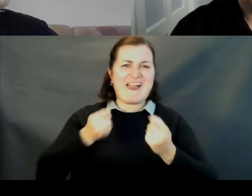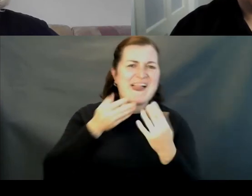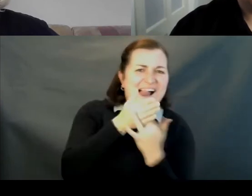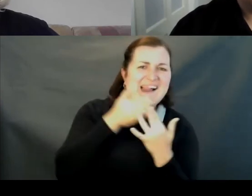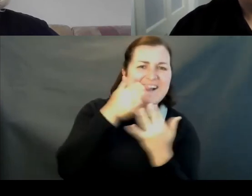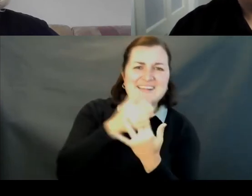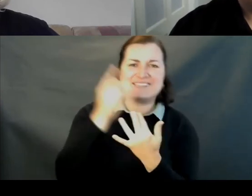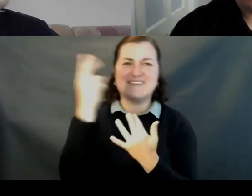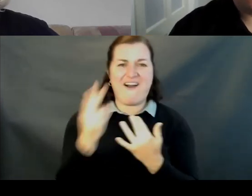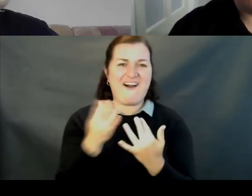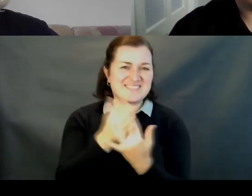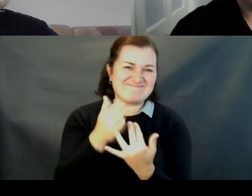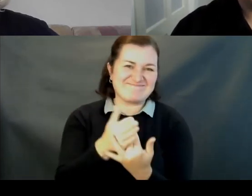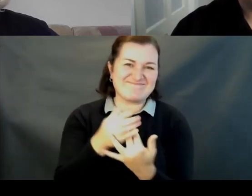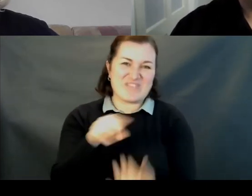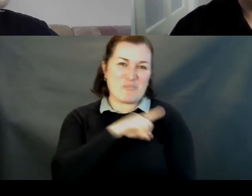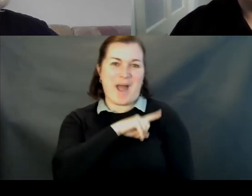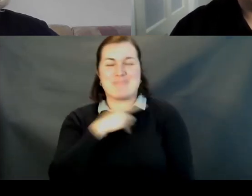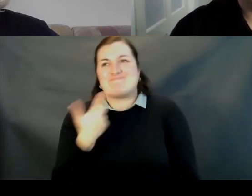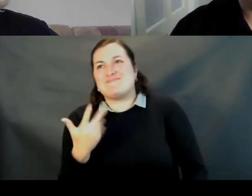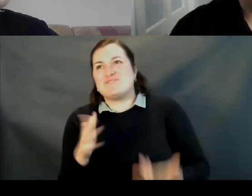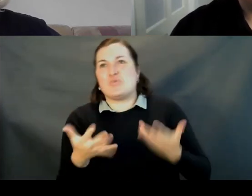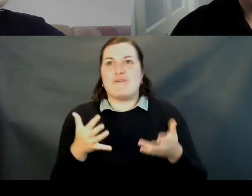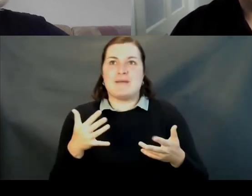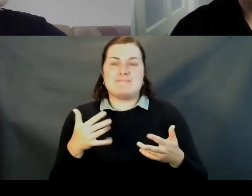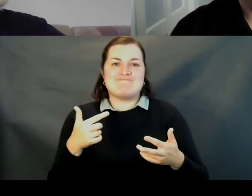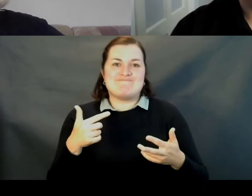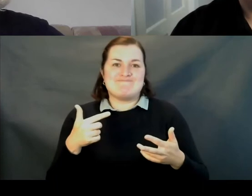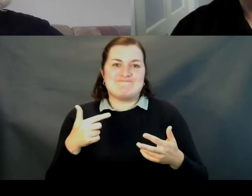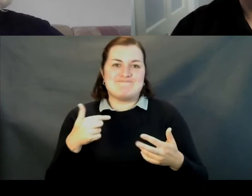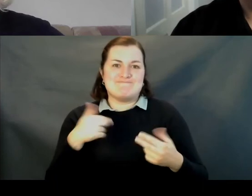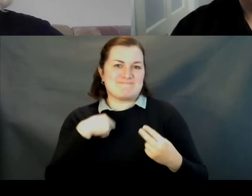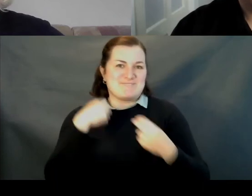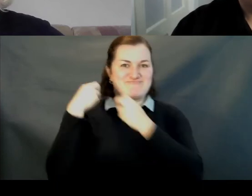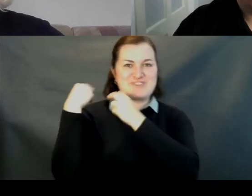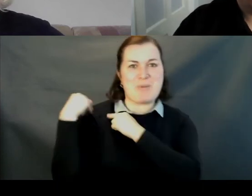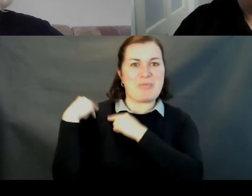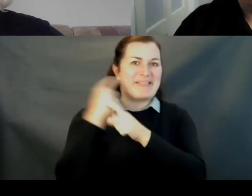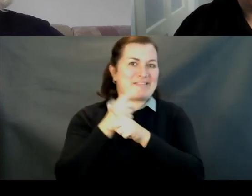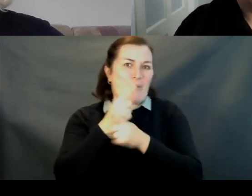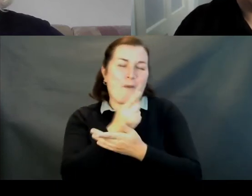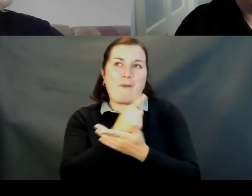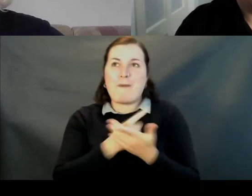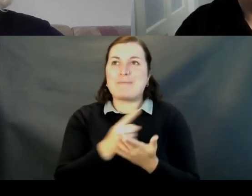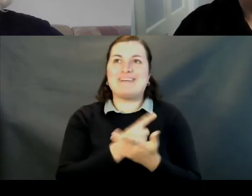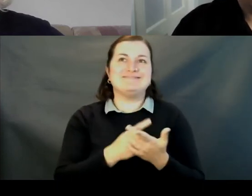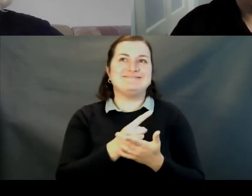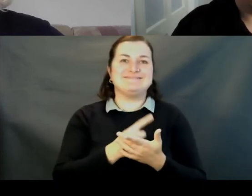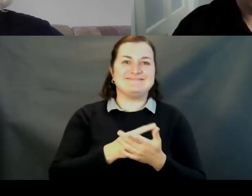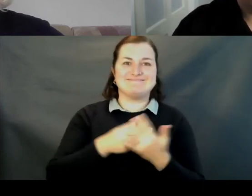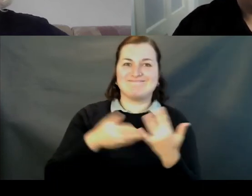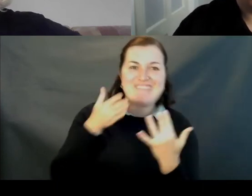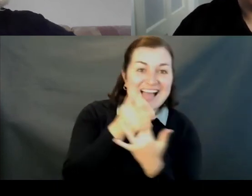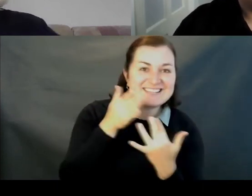the unnominated person to talk about access. And especially at our box office department, we